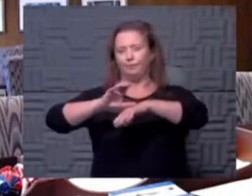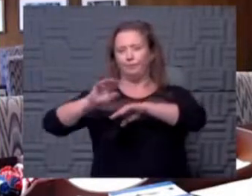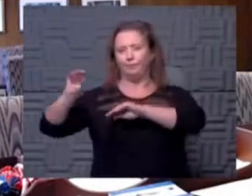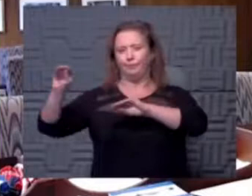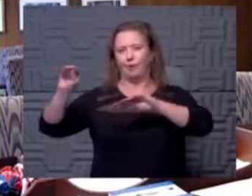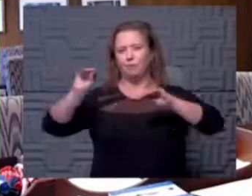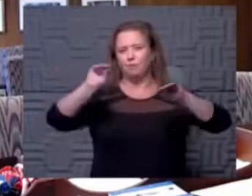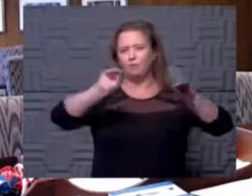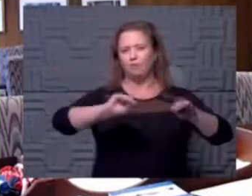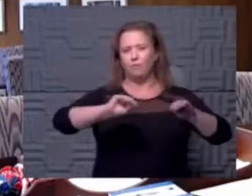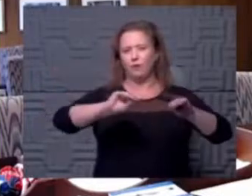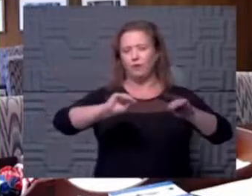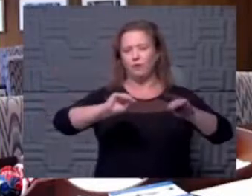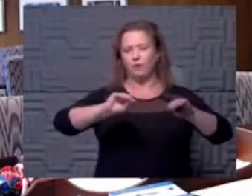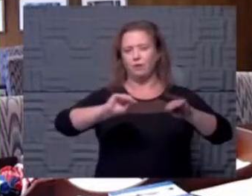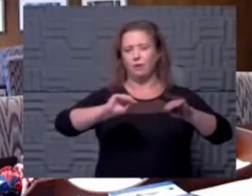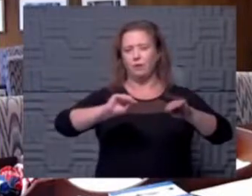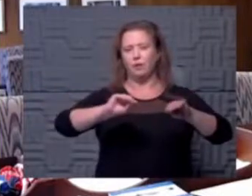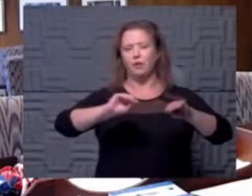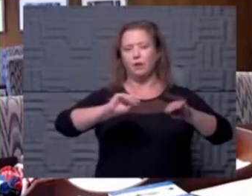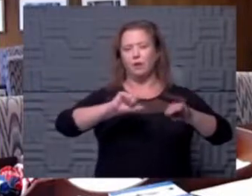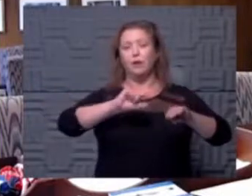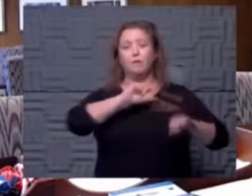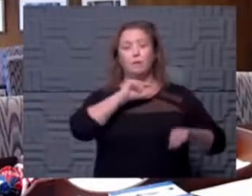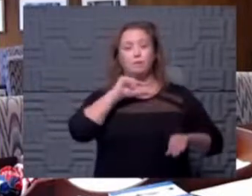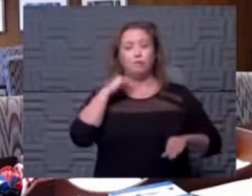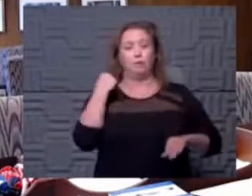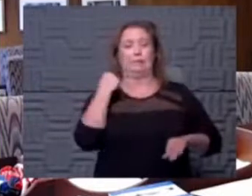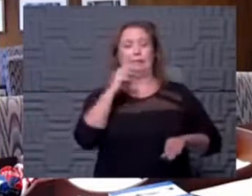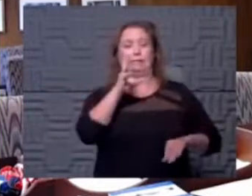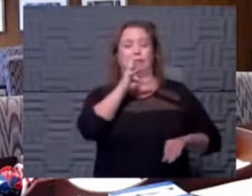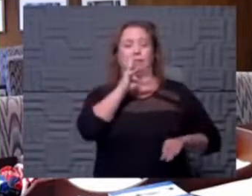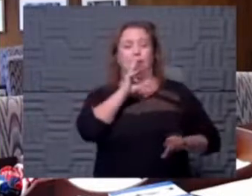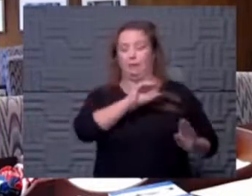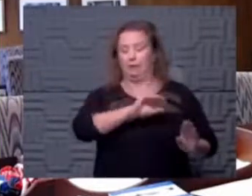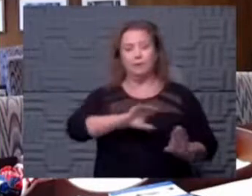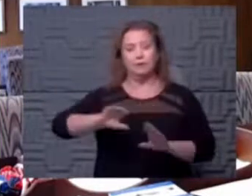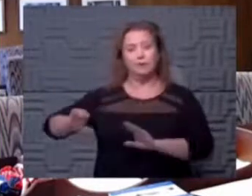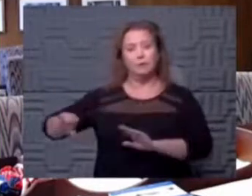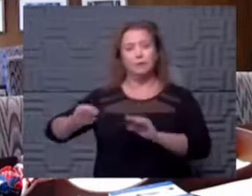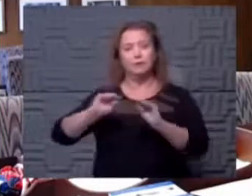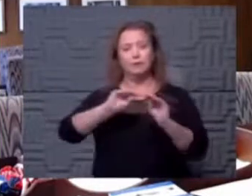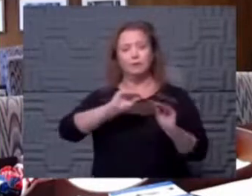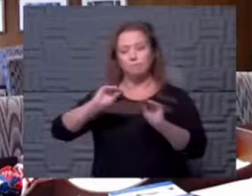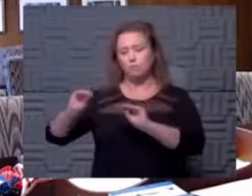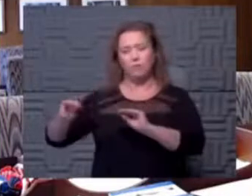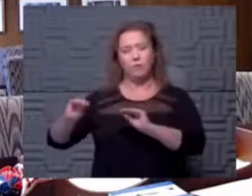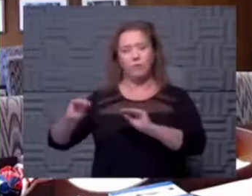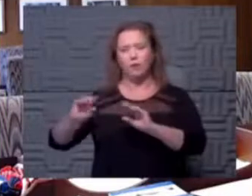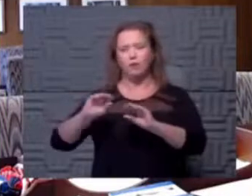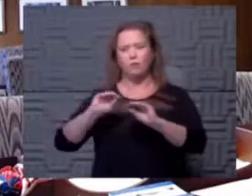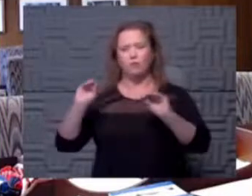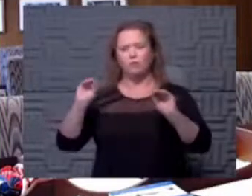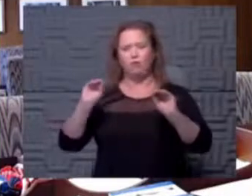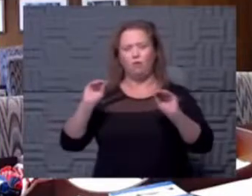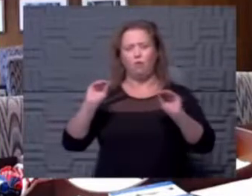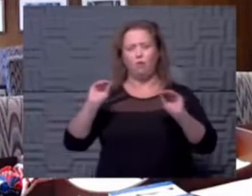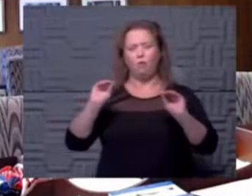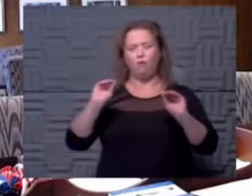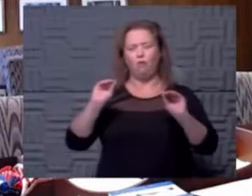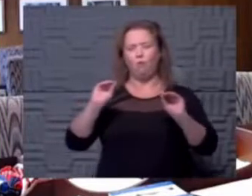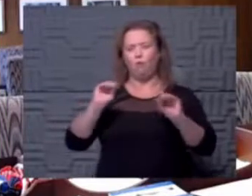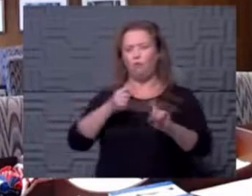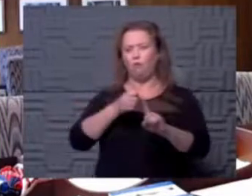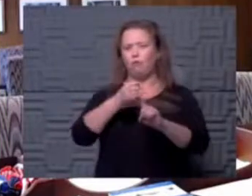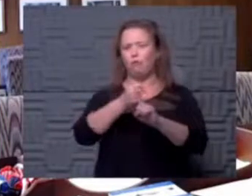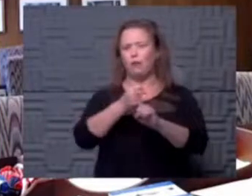of the priest that would be speaking. So, and we've had really no episodes that I'm aware of